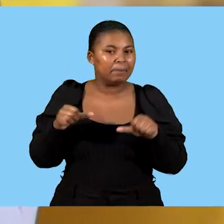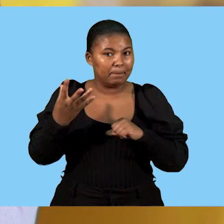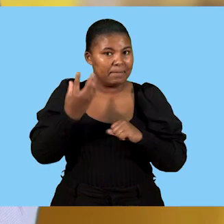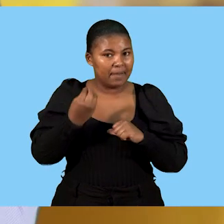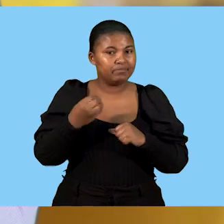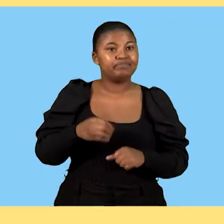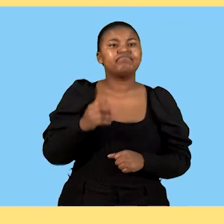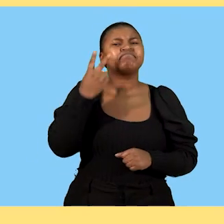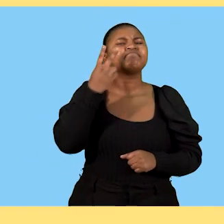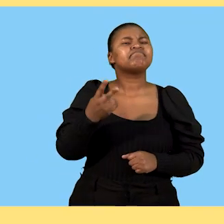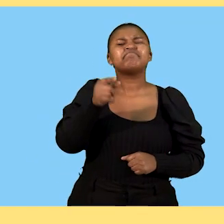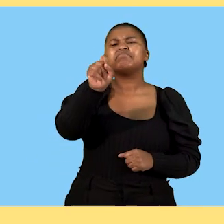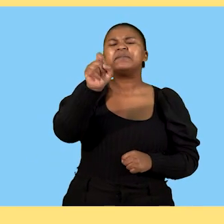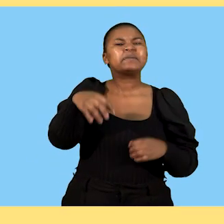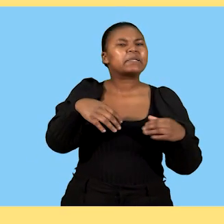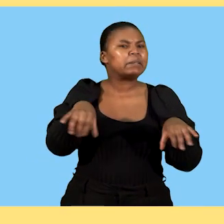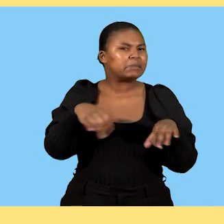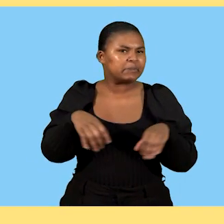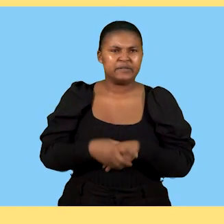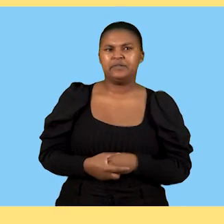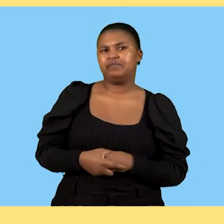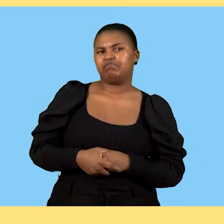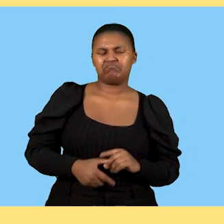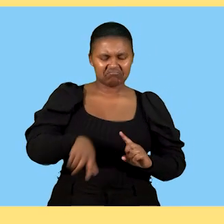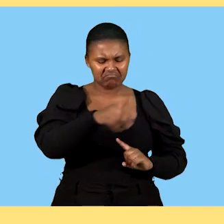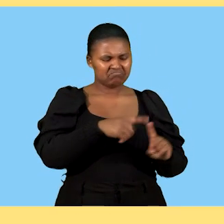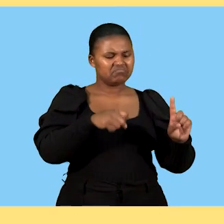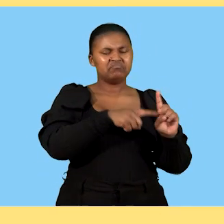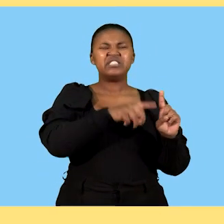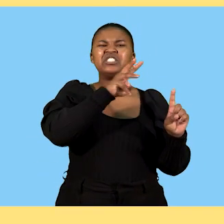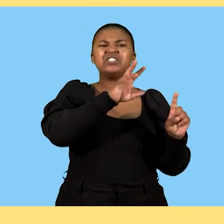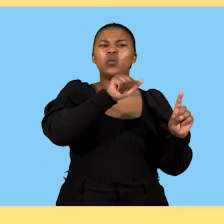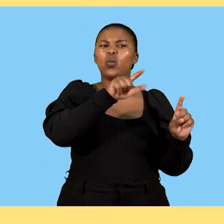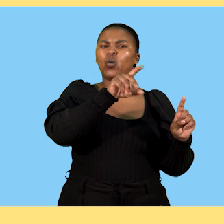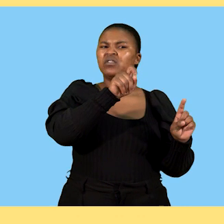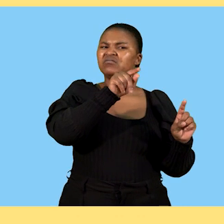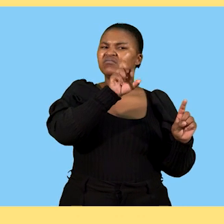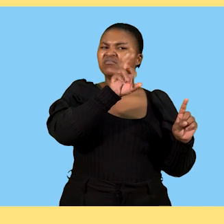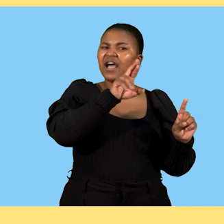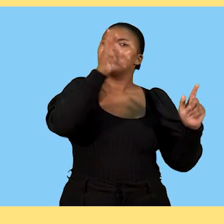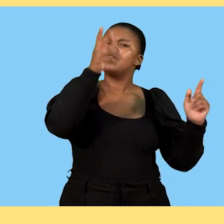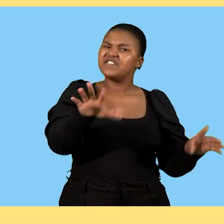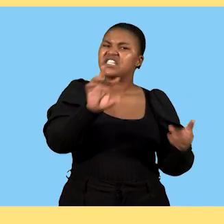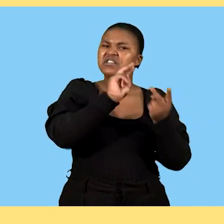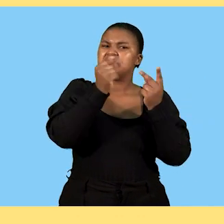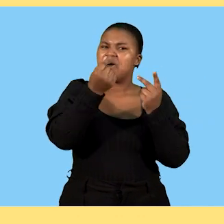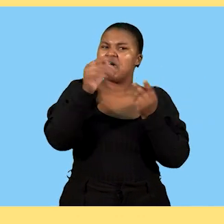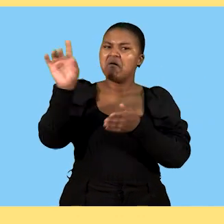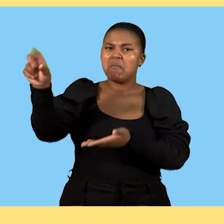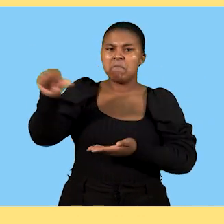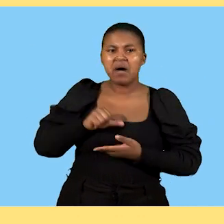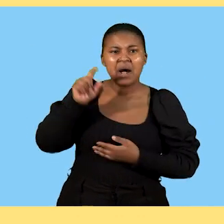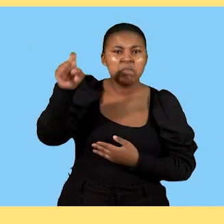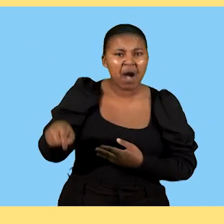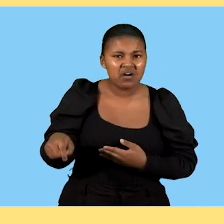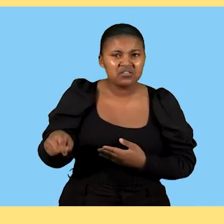me. It reads, W. Waters, a debtor, was declared insolvent. The estate declared a final dividend of